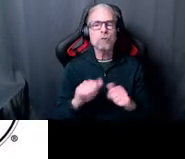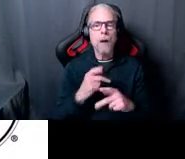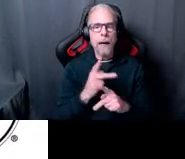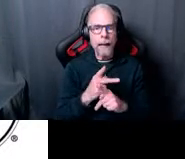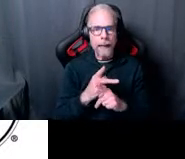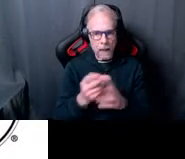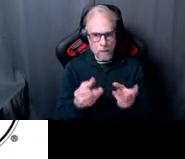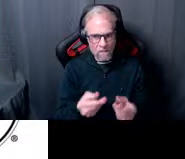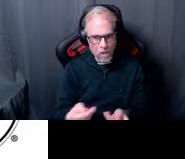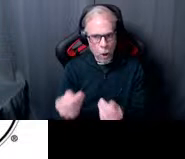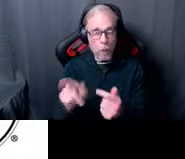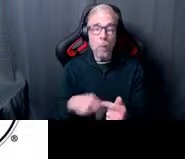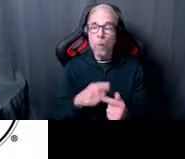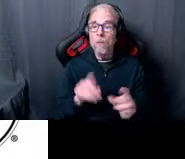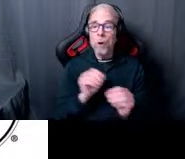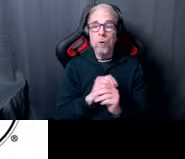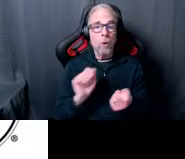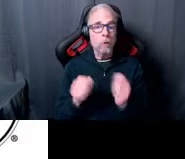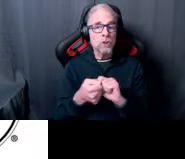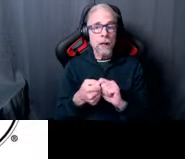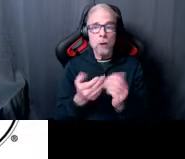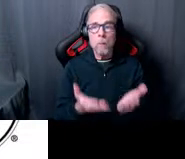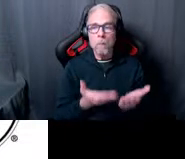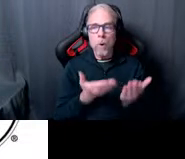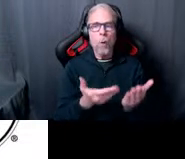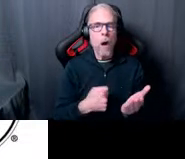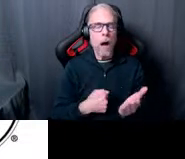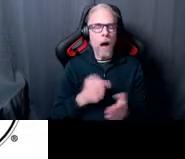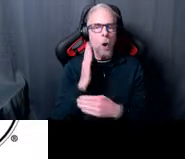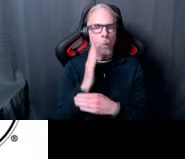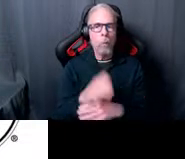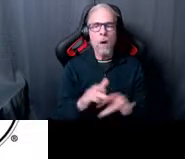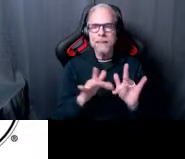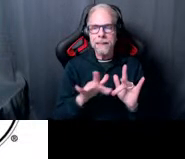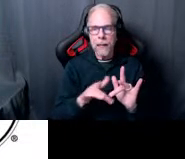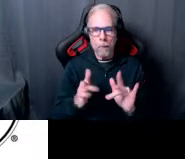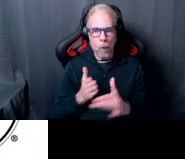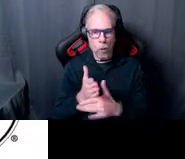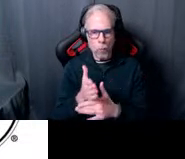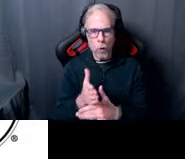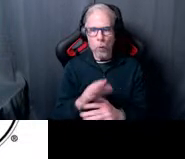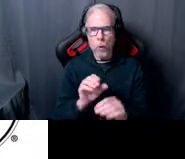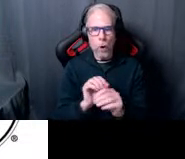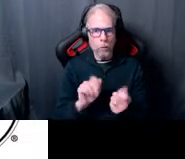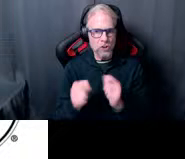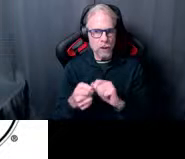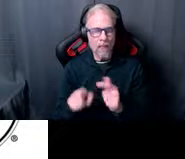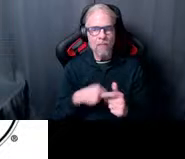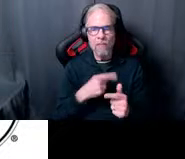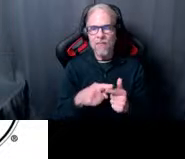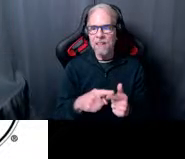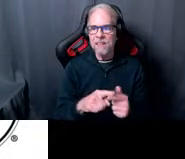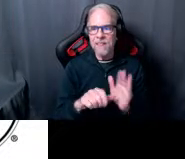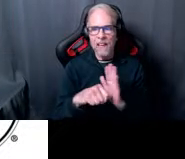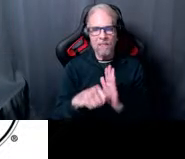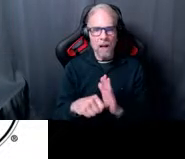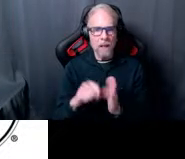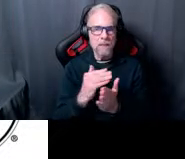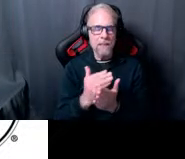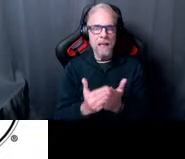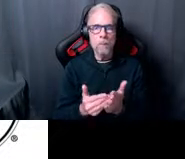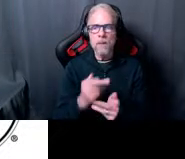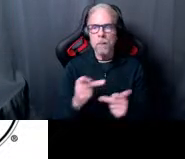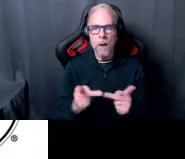And where there are no changes proposed, I'm going to just kind of skip through that. So this is just to highlight what are some of the places